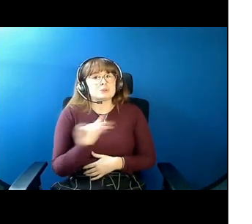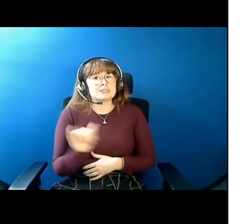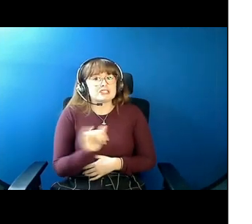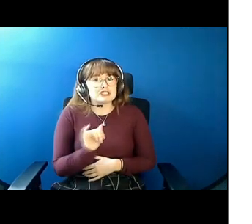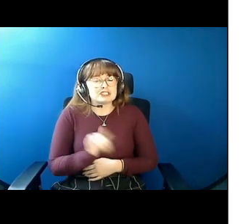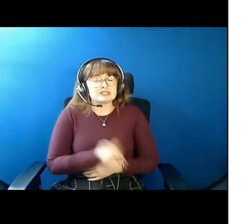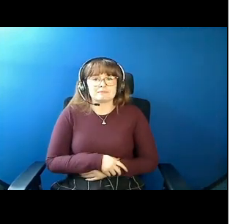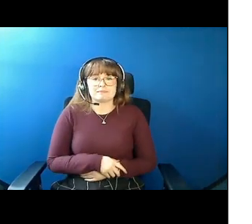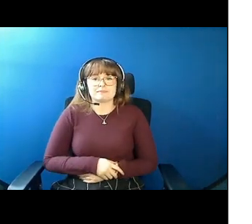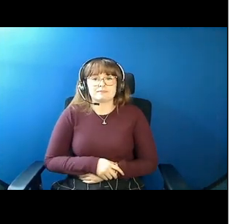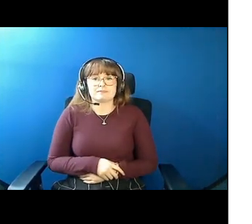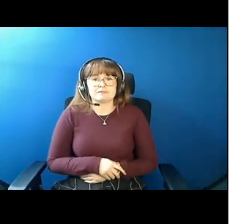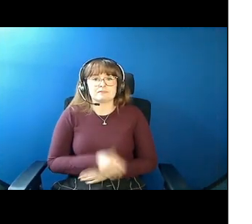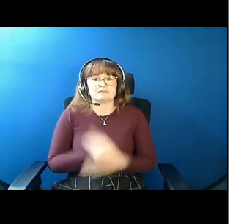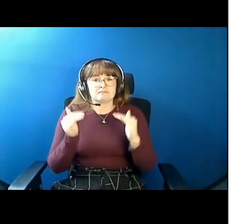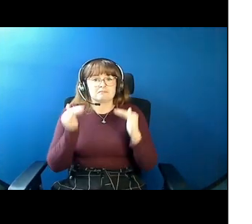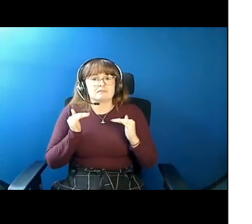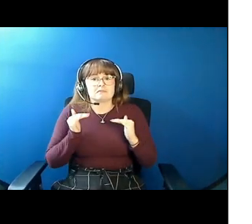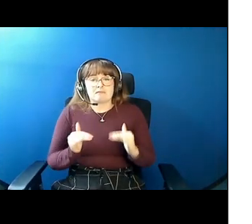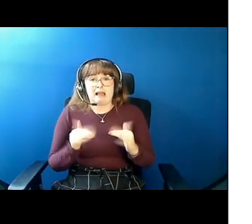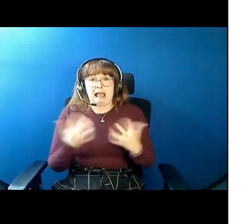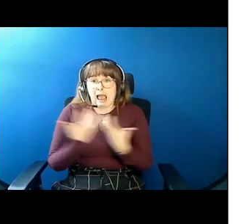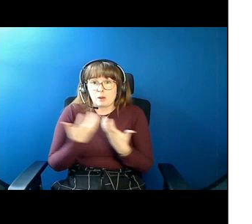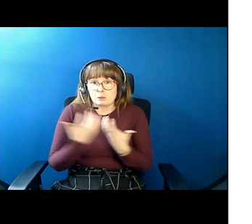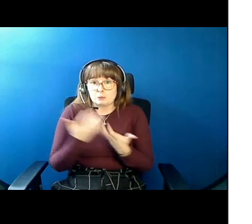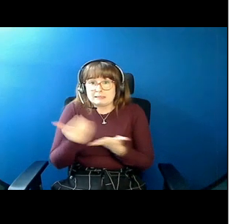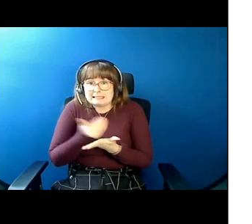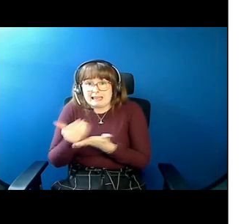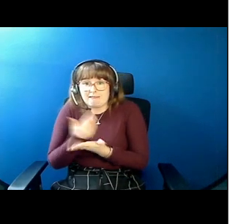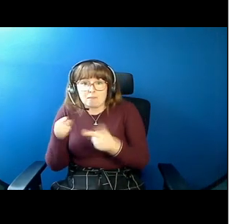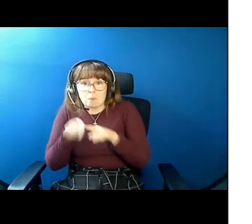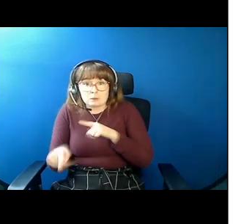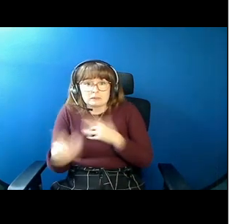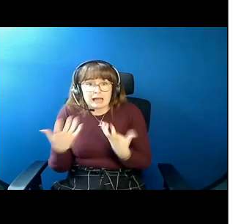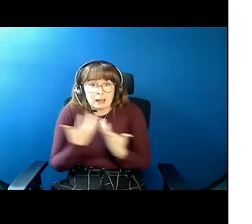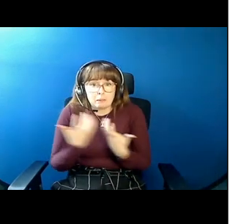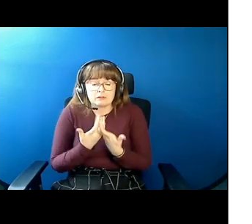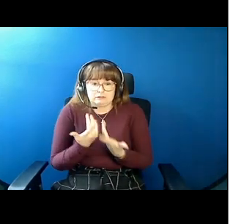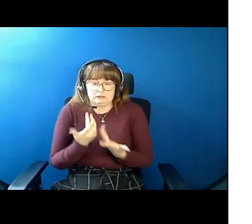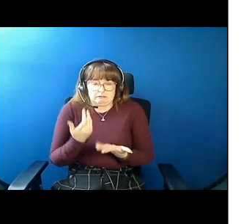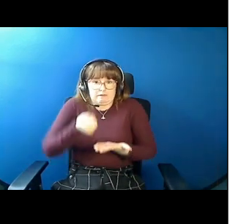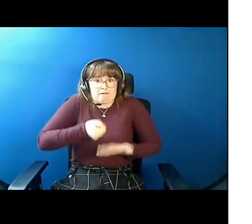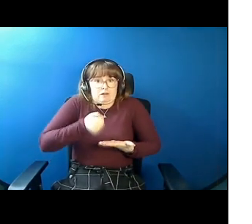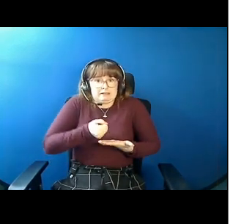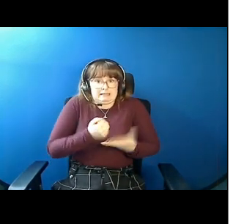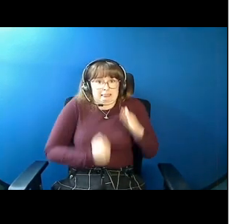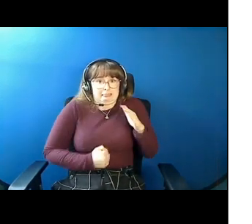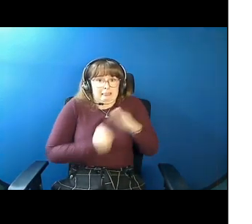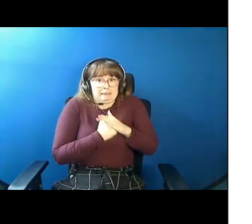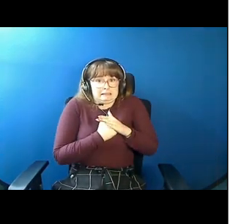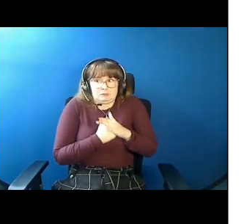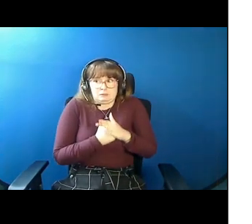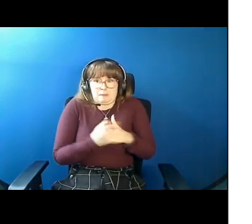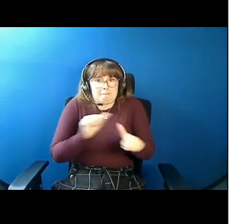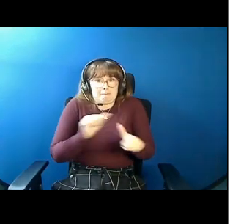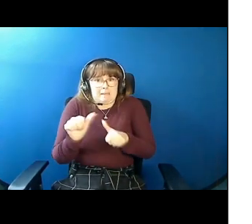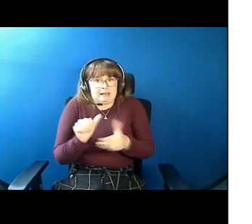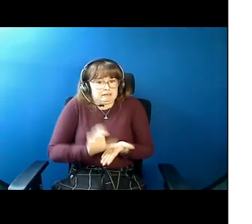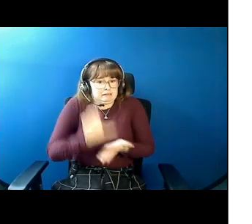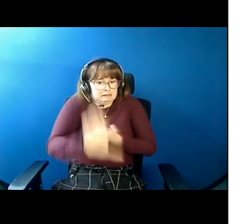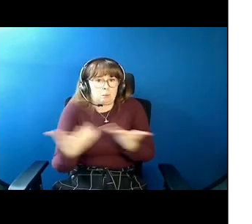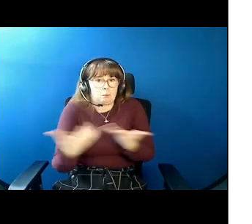how do we get the biggest bang for our buck? So in terms of, we've only got limited funds, where do we invest best, really,